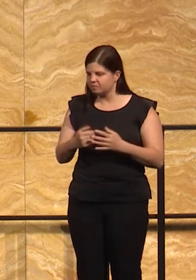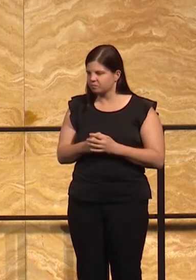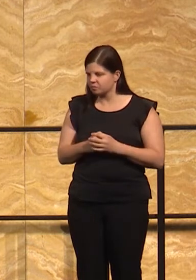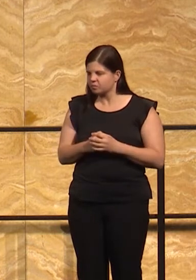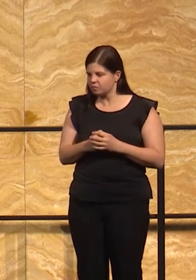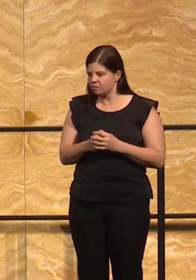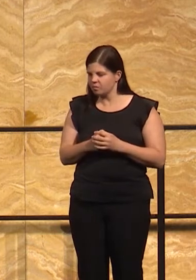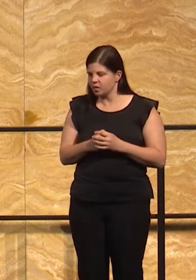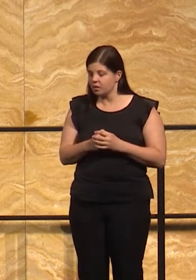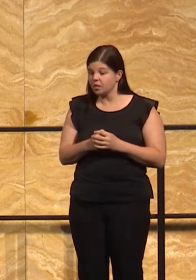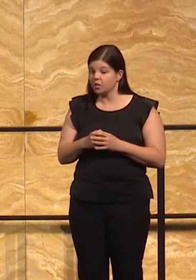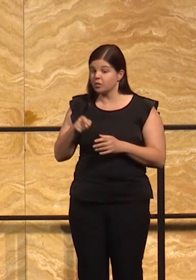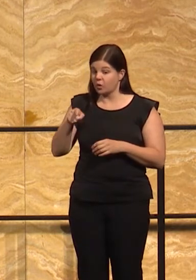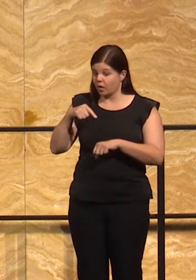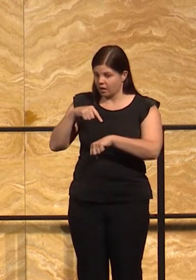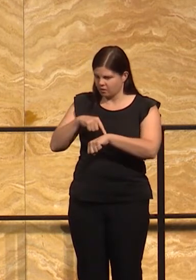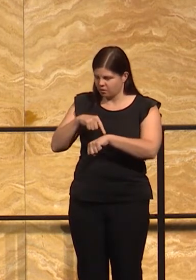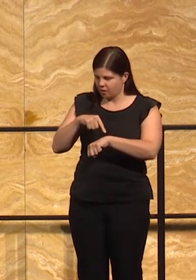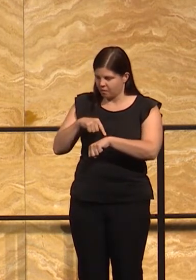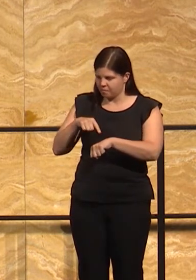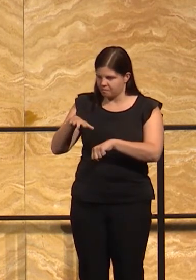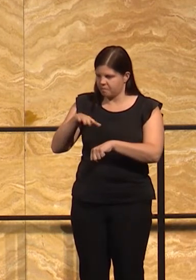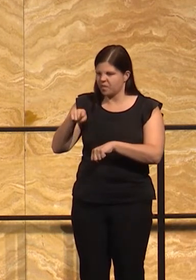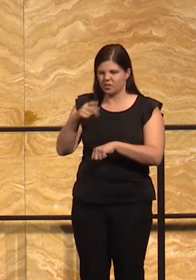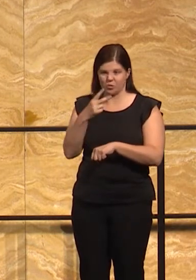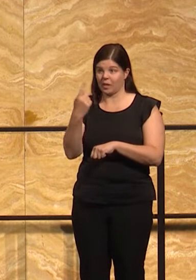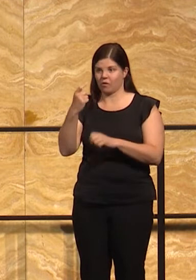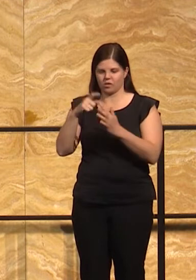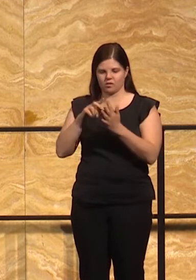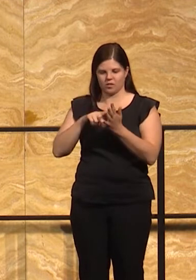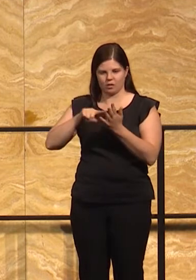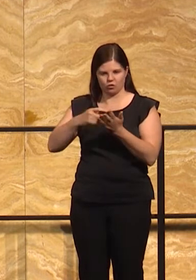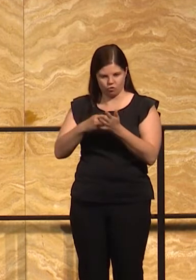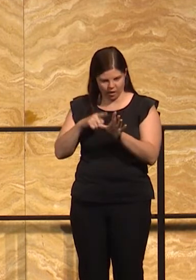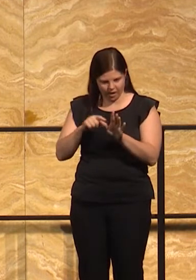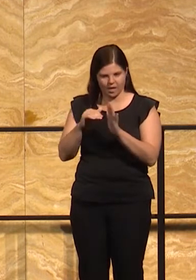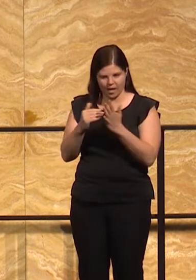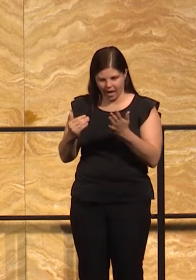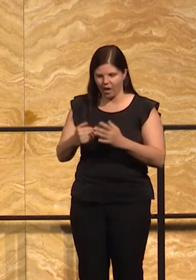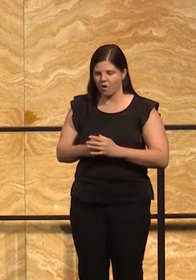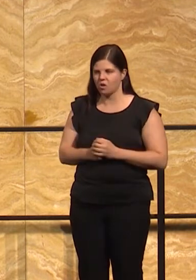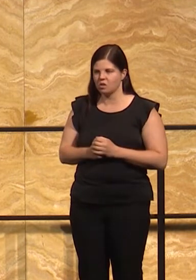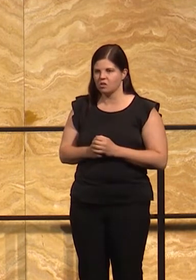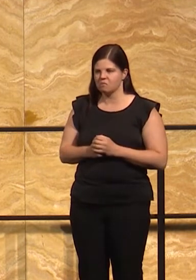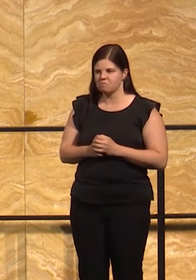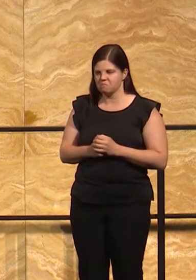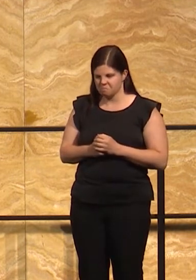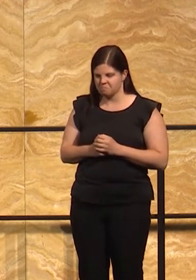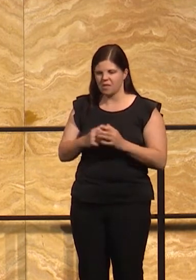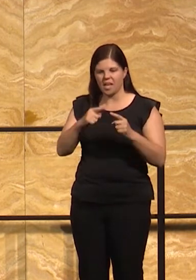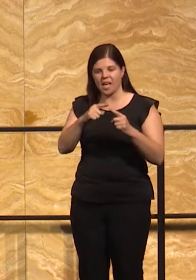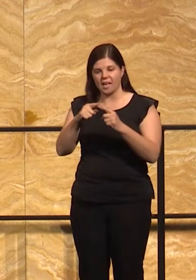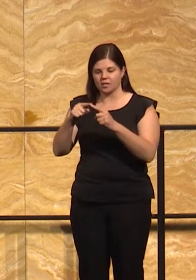extraordinary about these times, 21st century, of instant